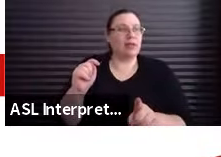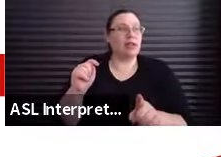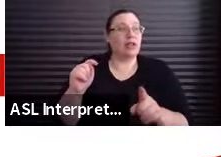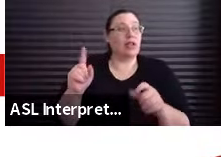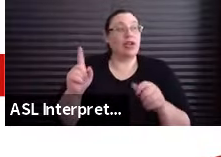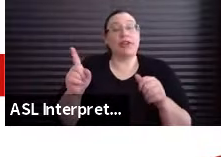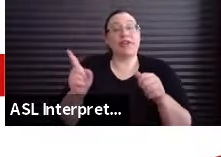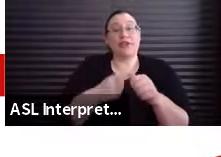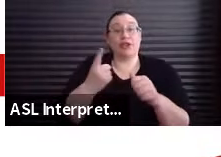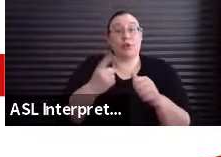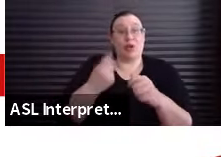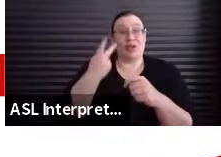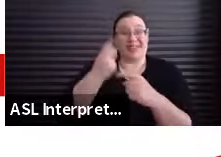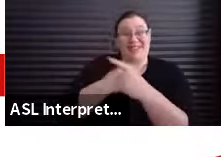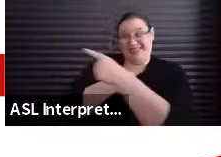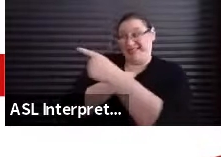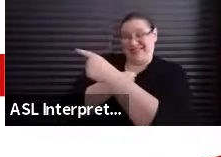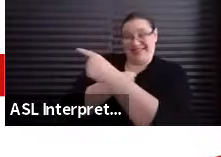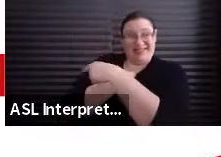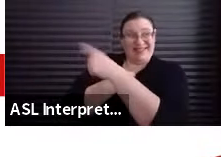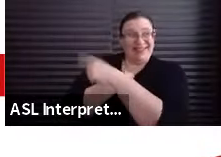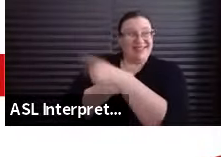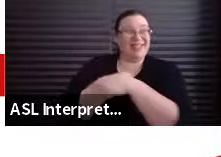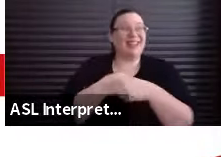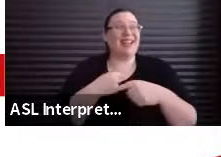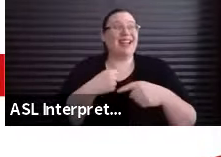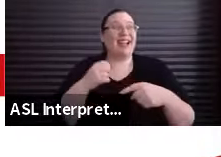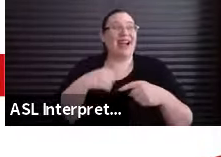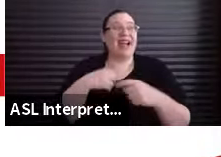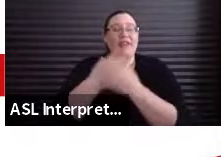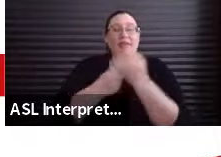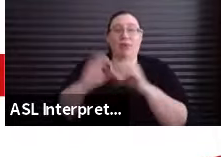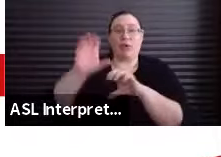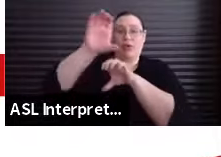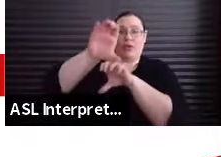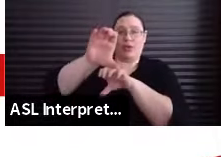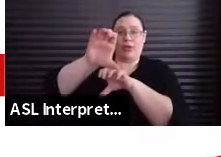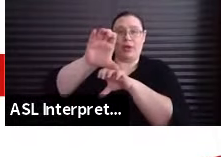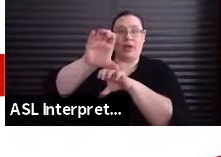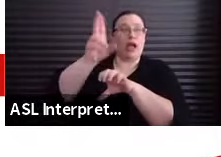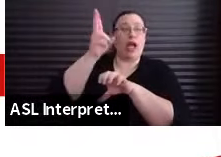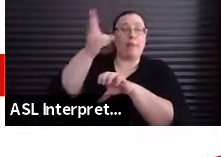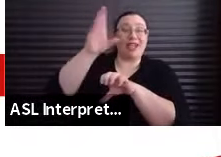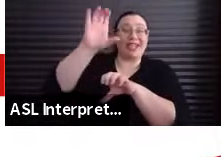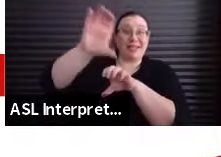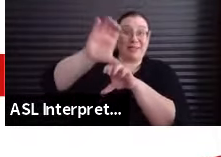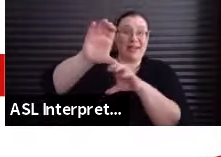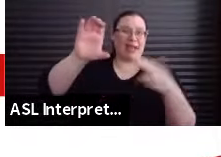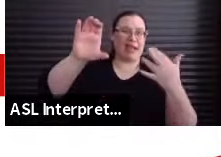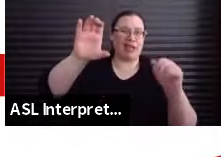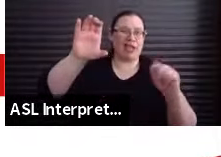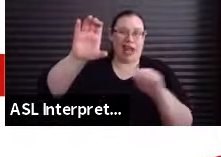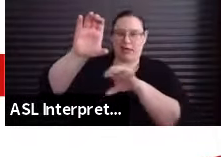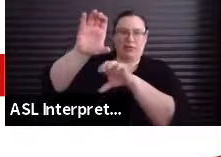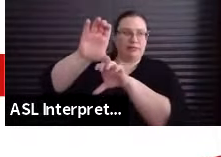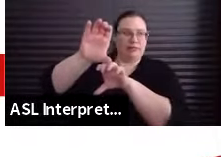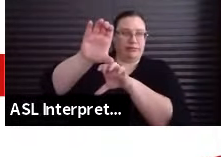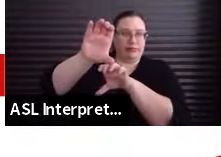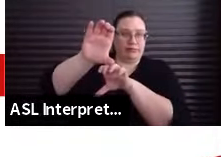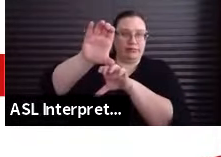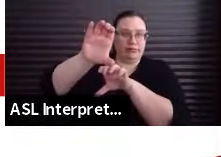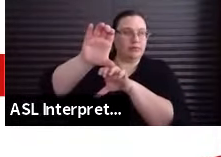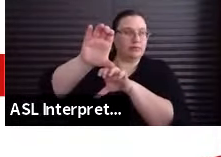here, you see I've got the chat and the participants panel side by or on top of each other. They're stacked